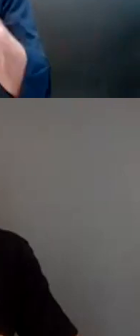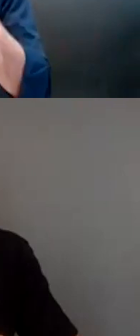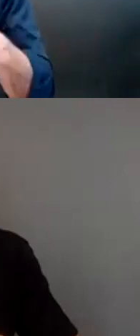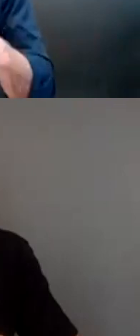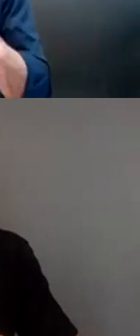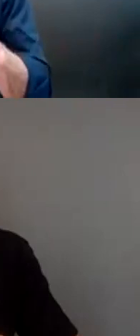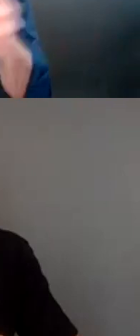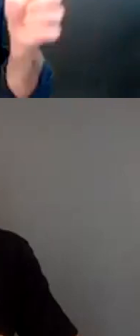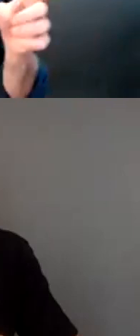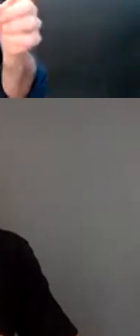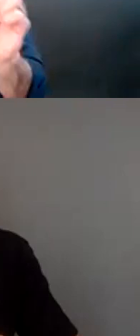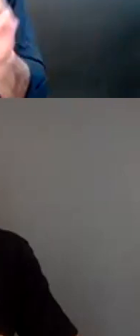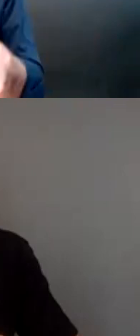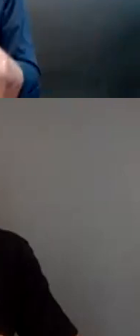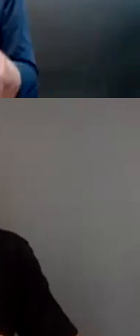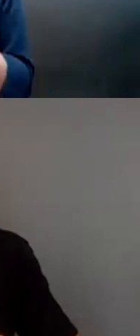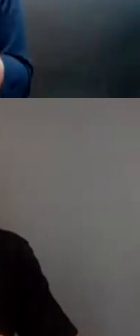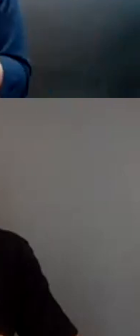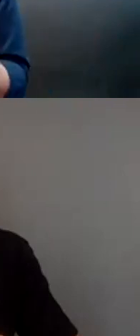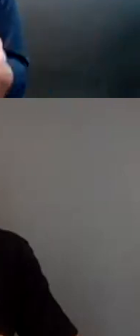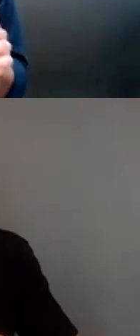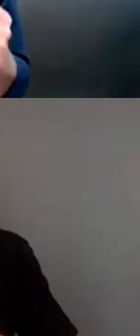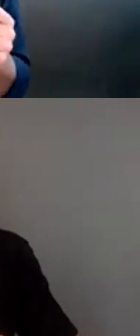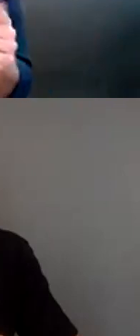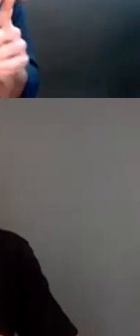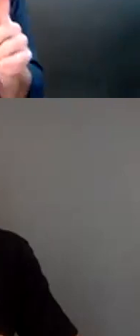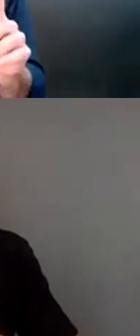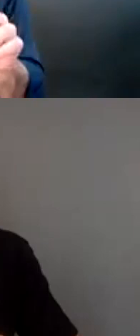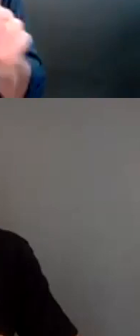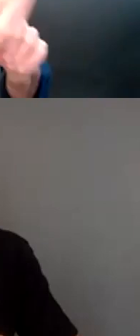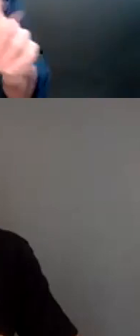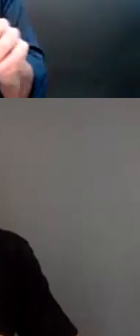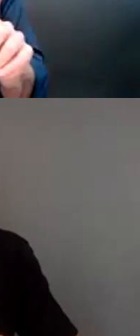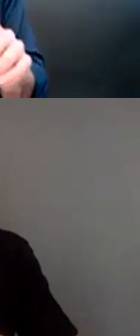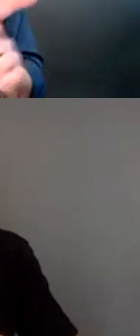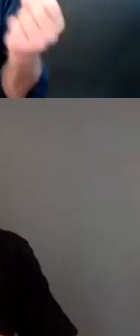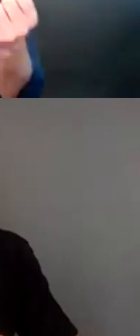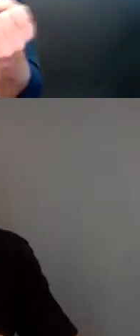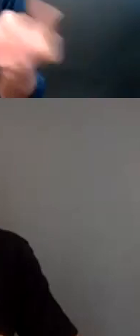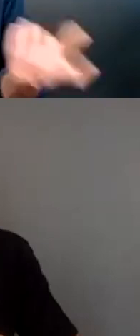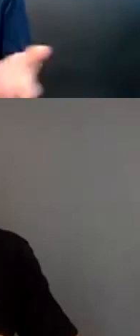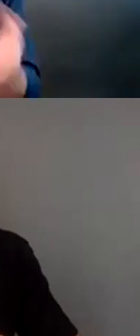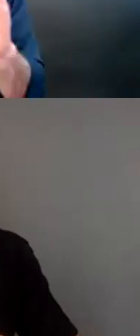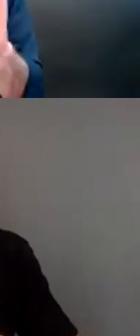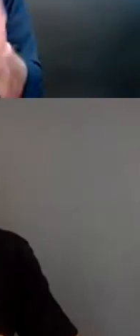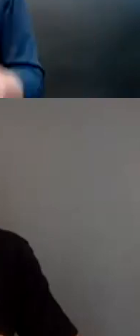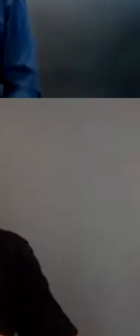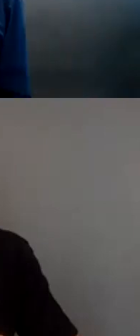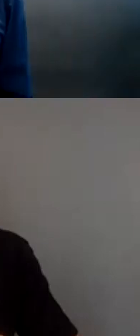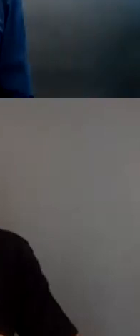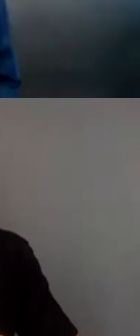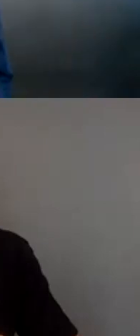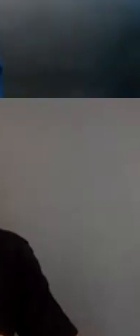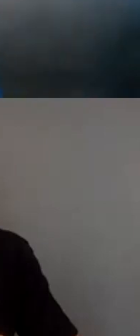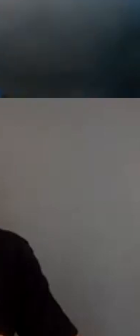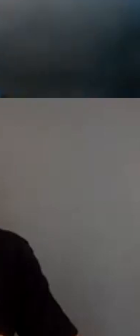today, but also community. So I don't know if you have any comments on that. Lots, but we have 3 minutes. I know. But